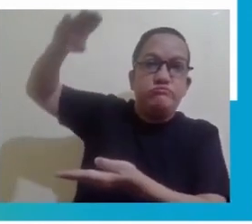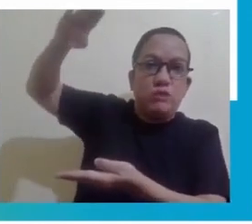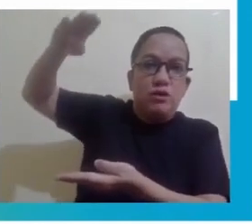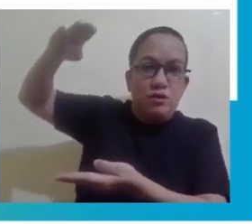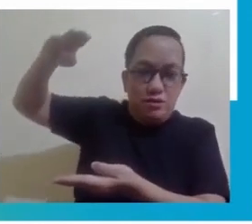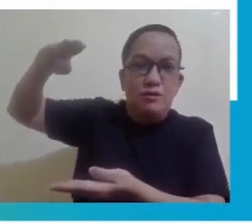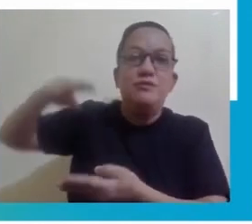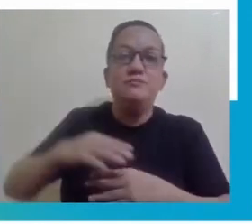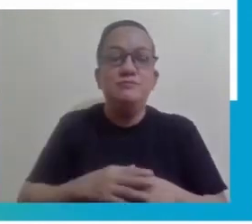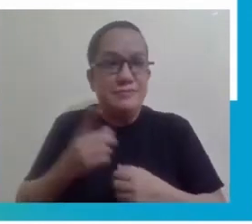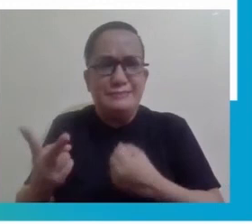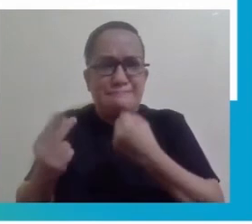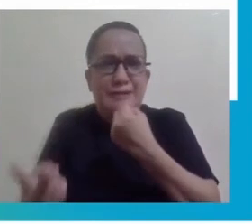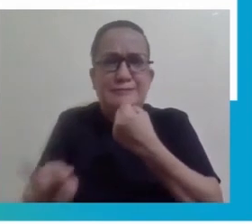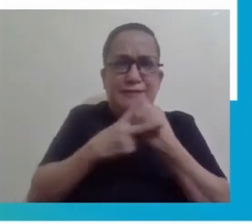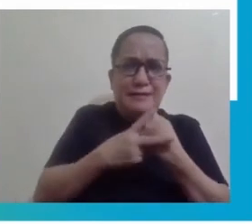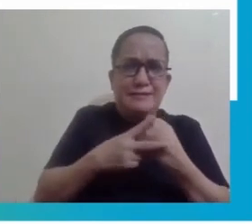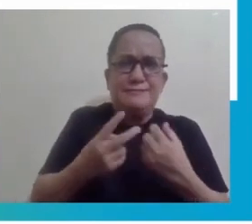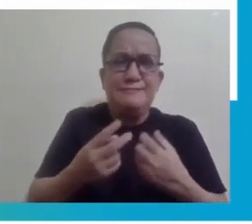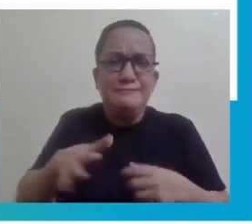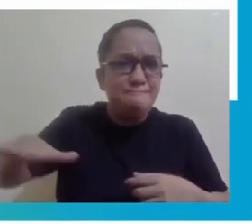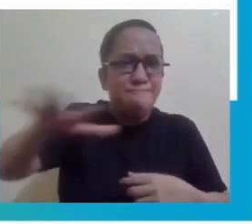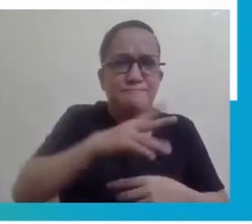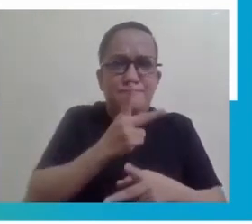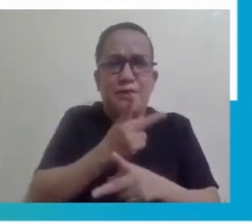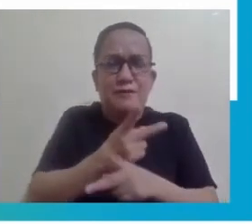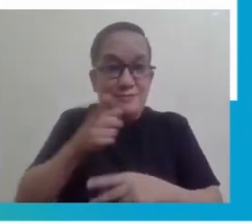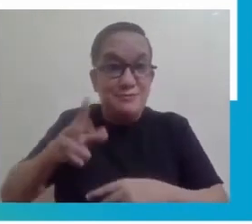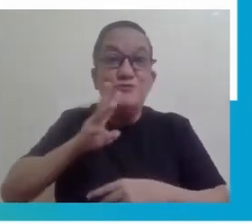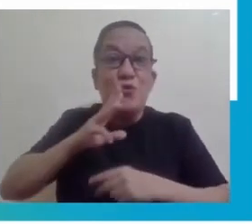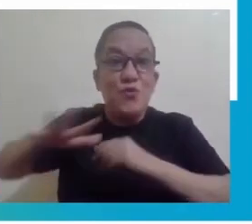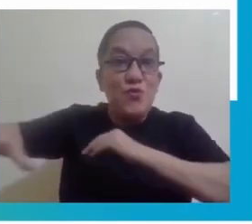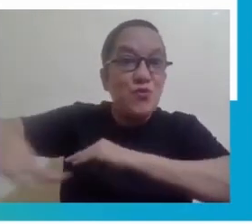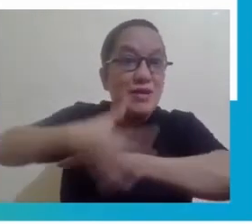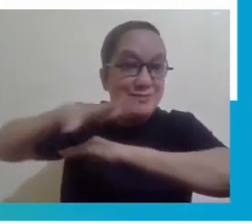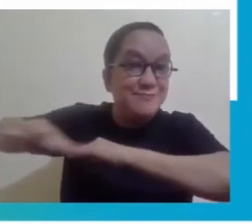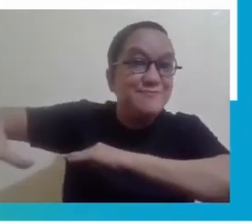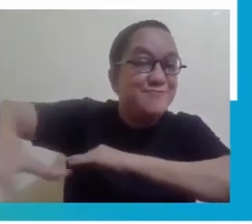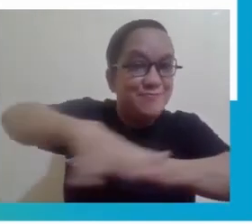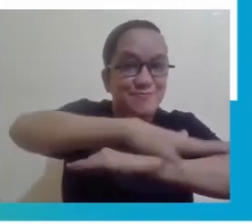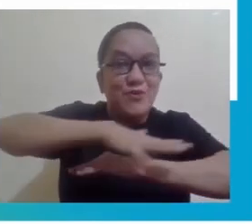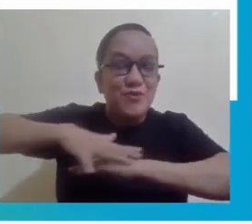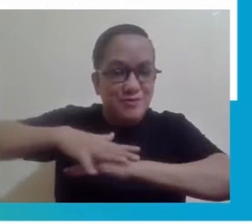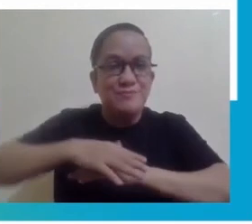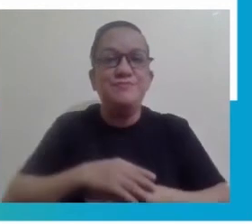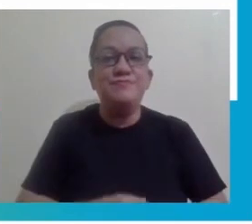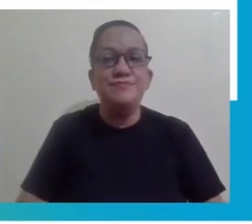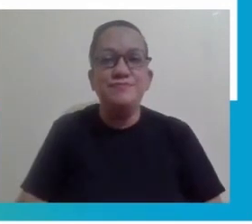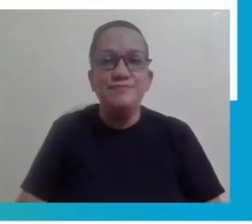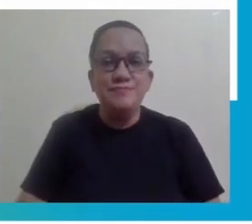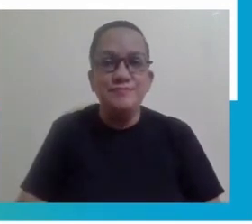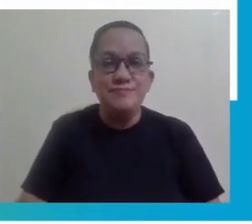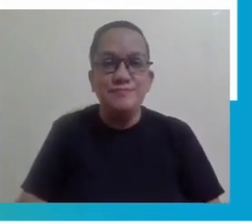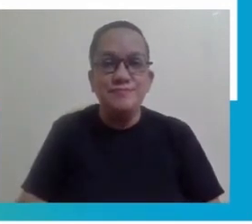biodiversity COP15 in October and the climate COP26 in November. Finally, relatedly,